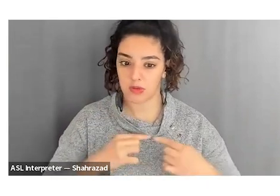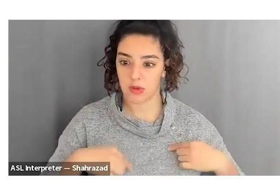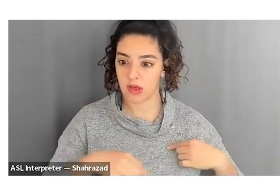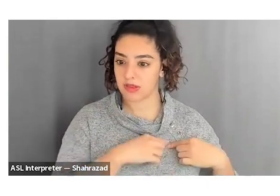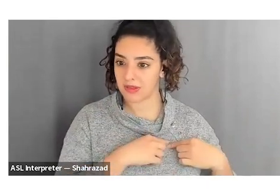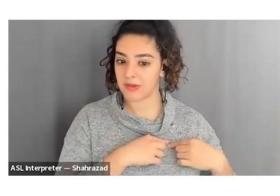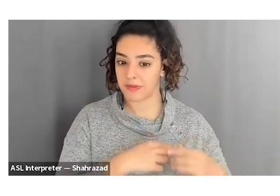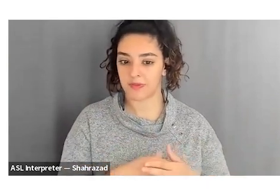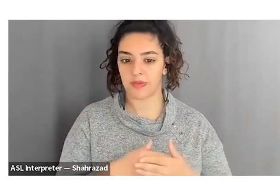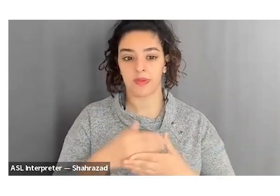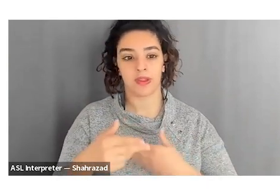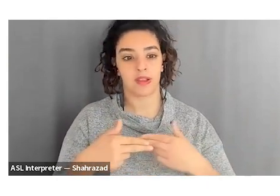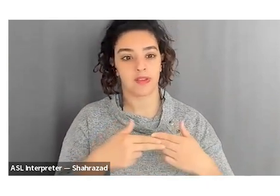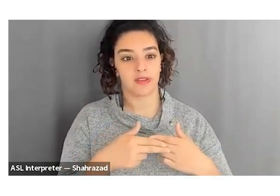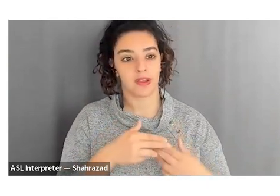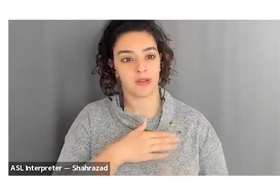please.